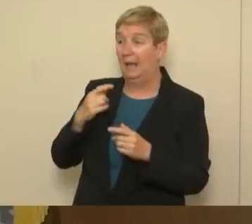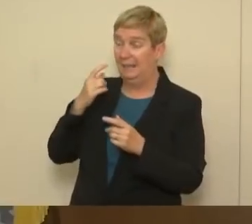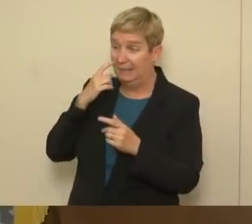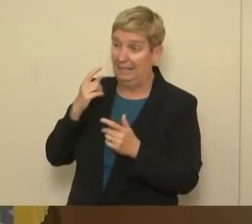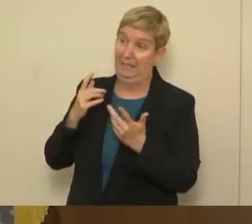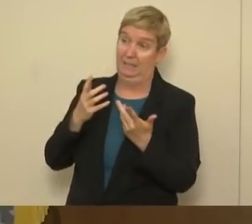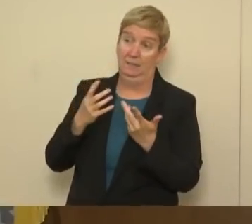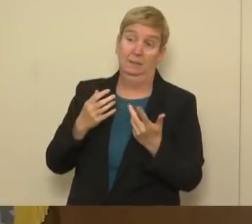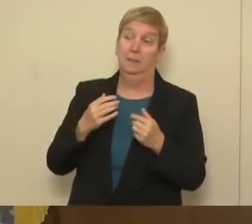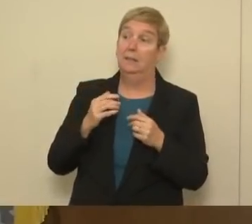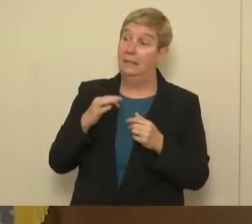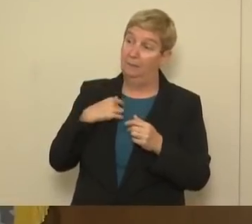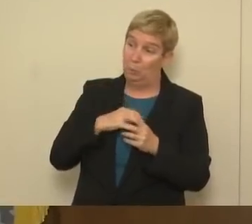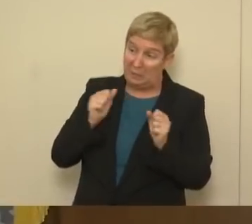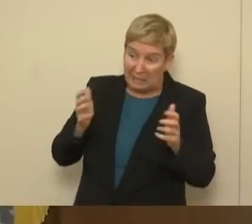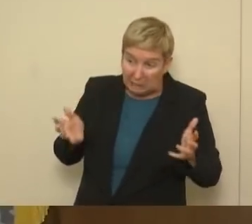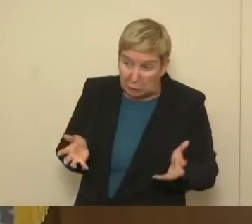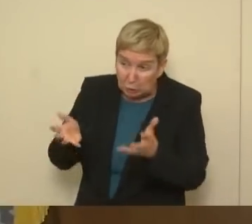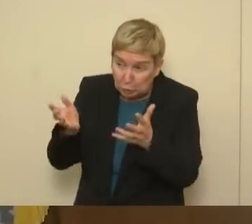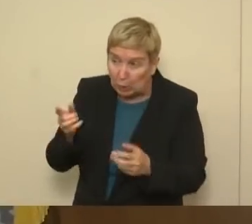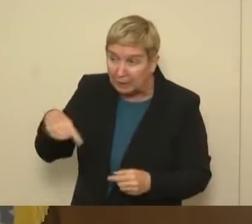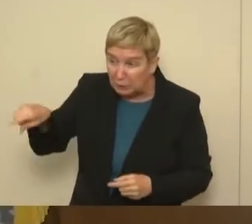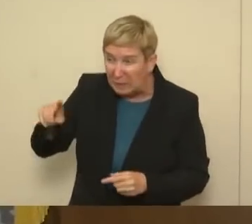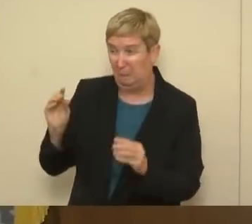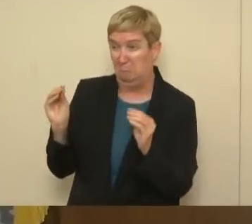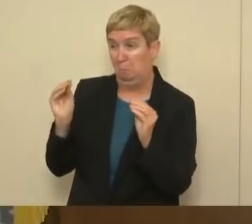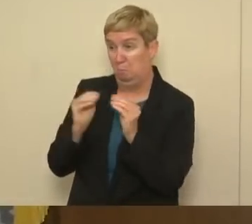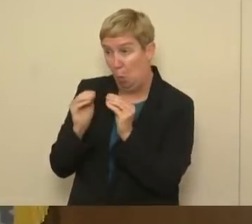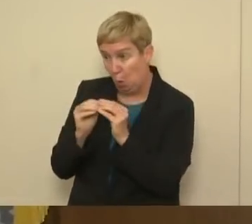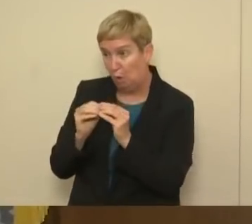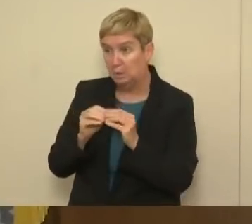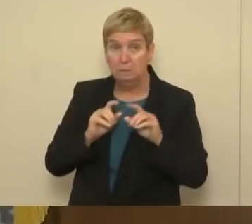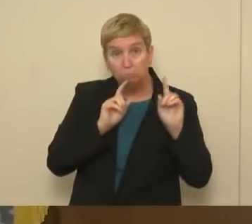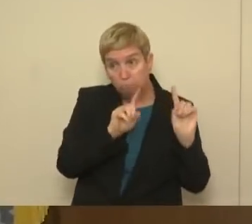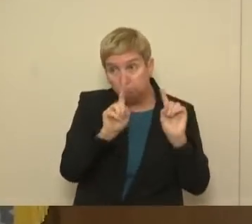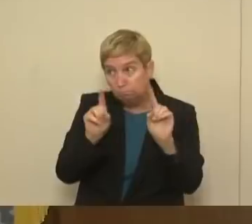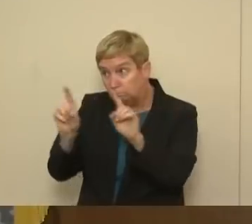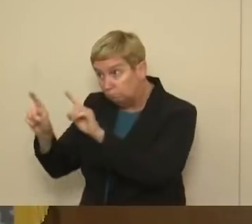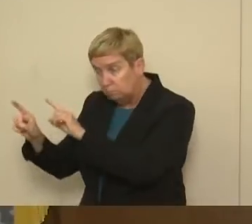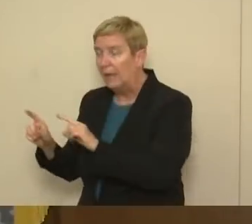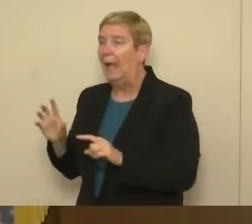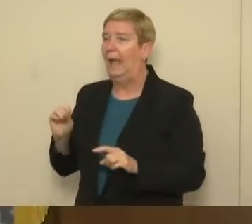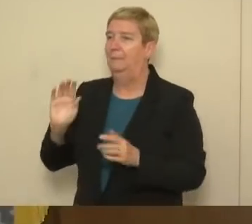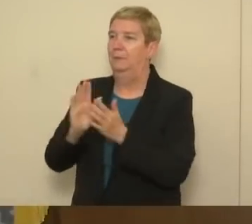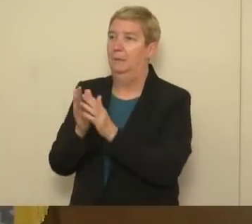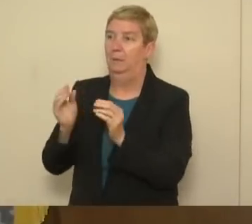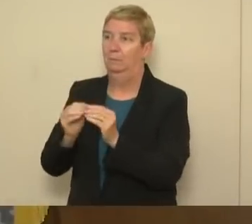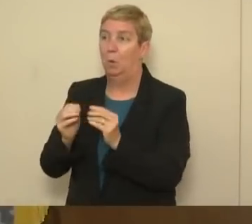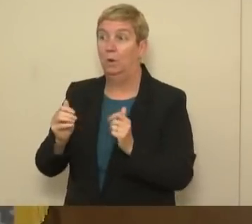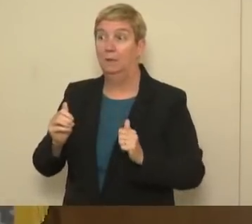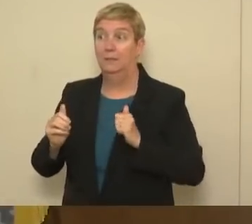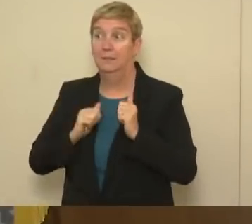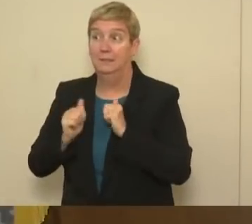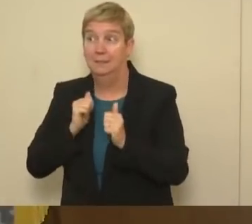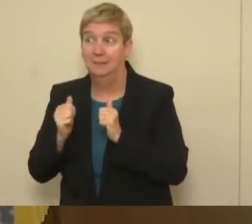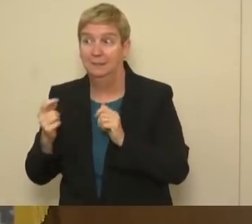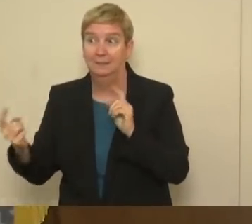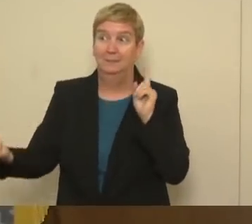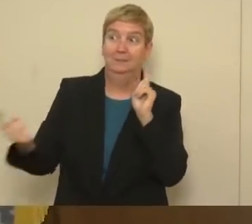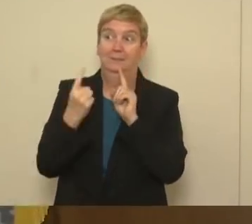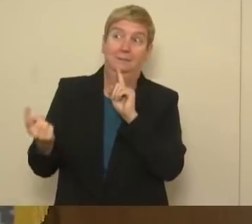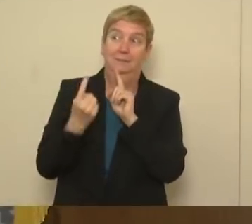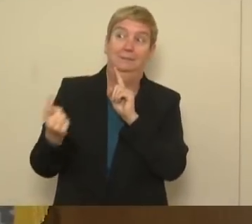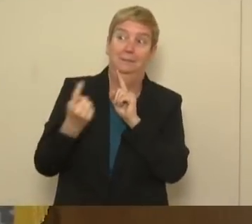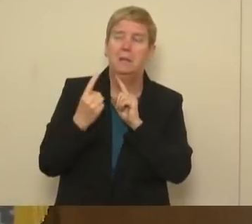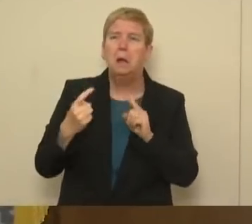day and to really get to those households and to be as assertive and professional about that is a fair thing to